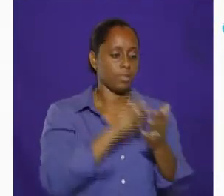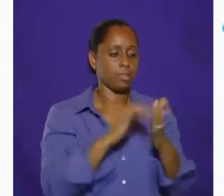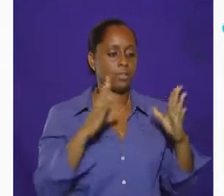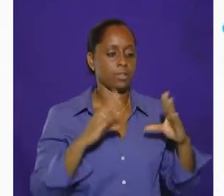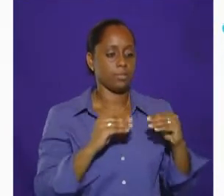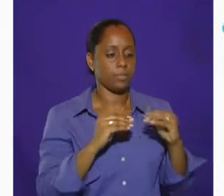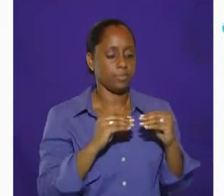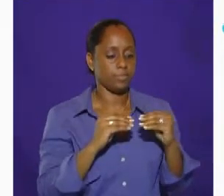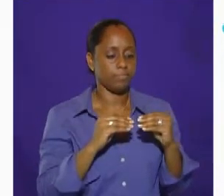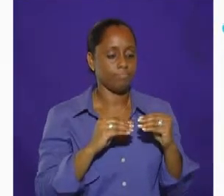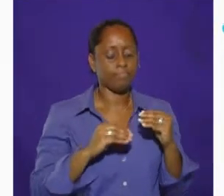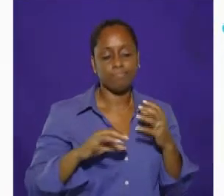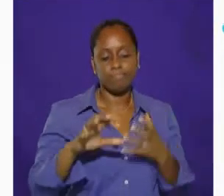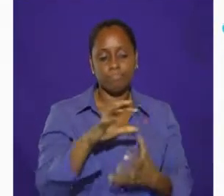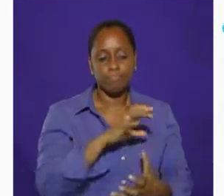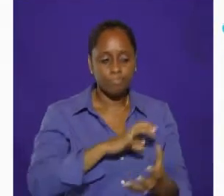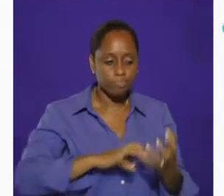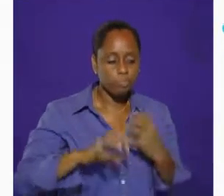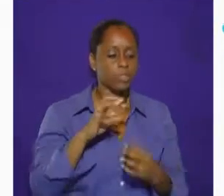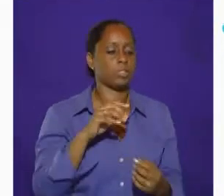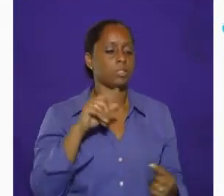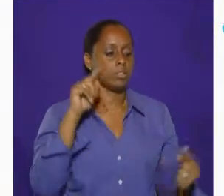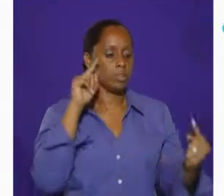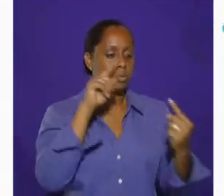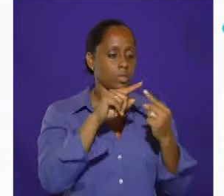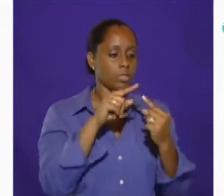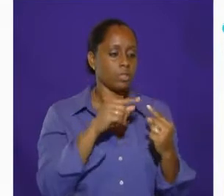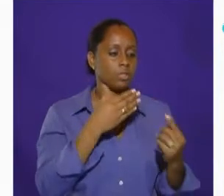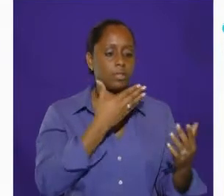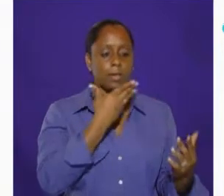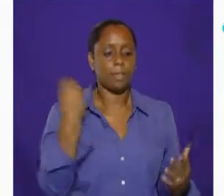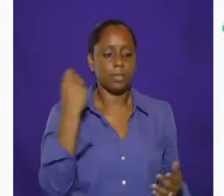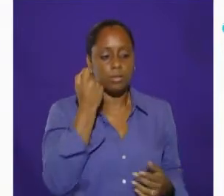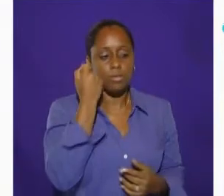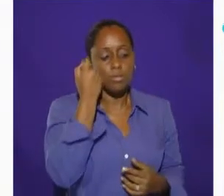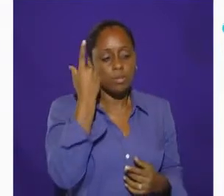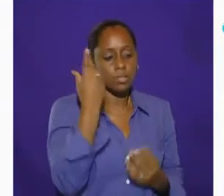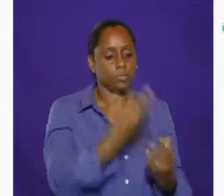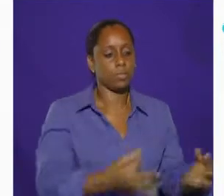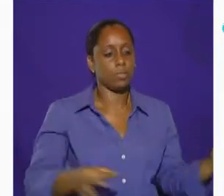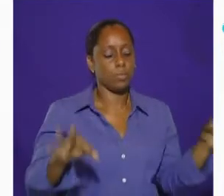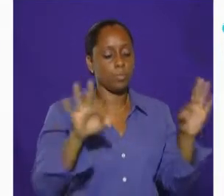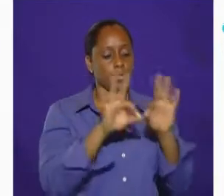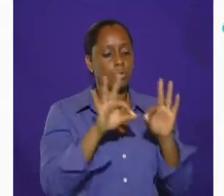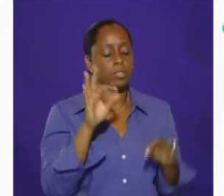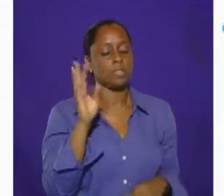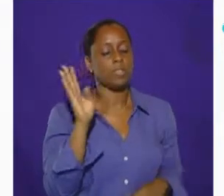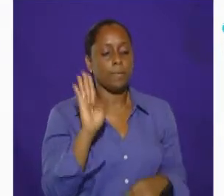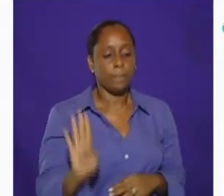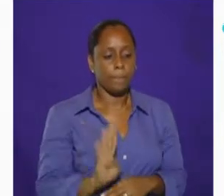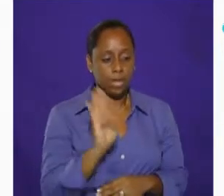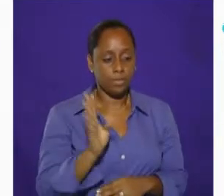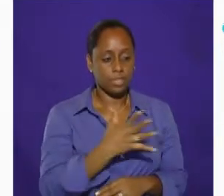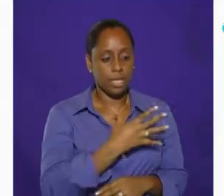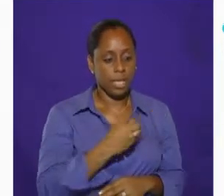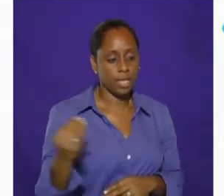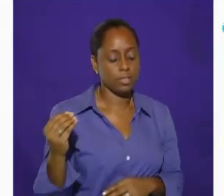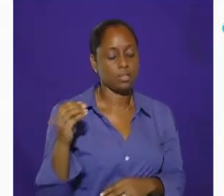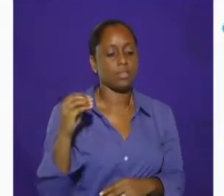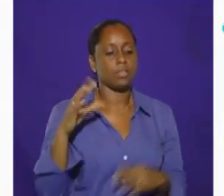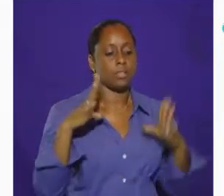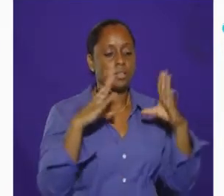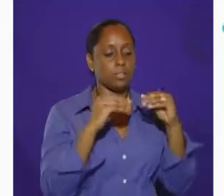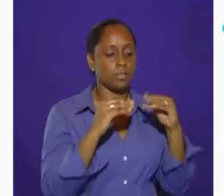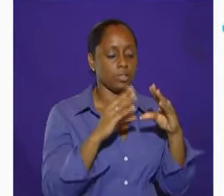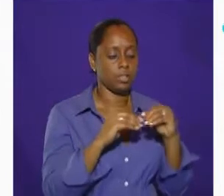objectives of the Convention, mixed towards achieving a better understanding of the importance of biodiversity